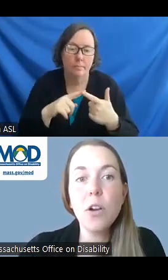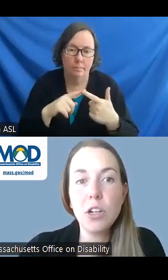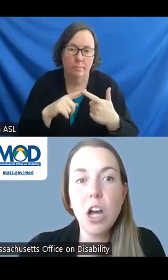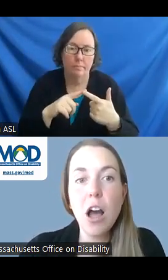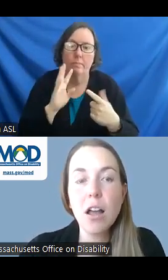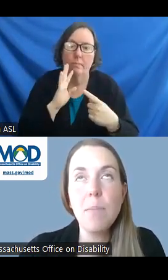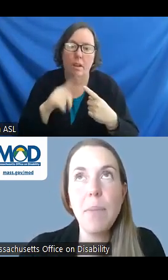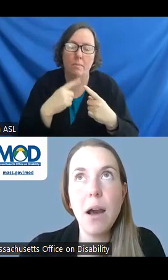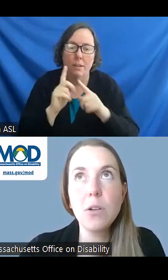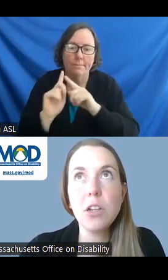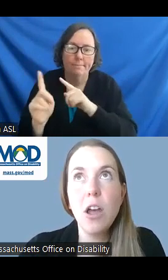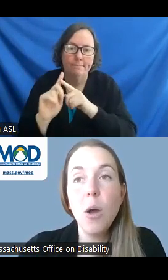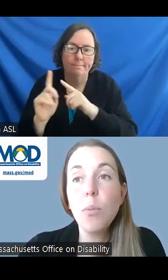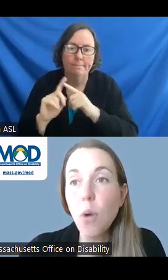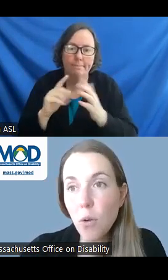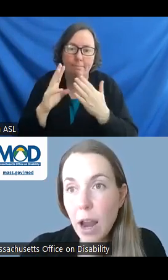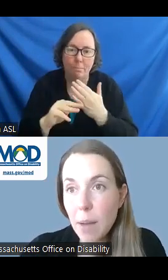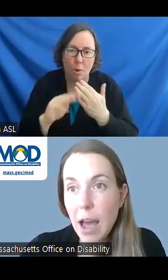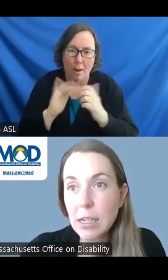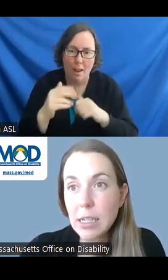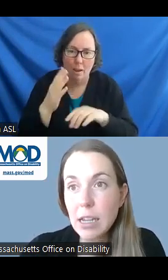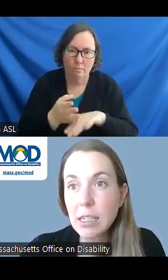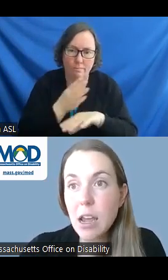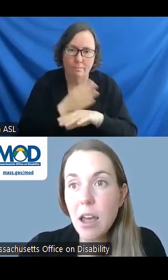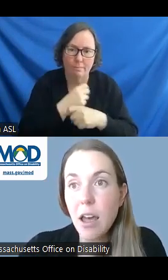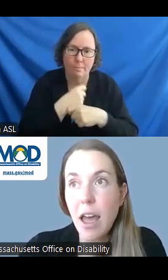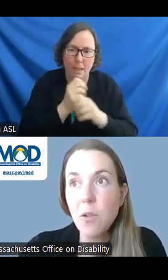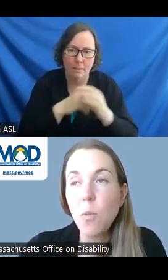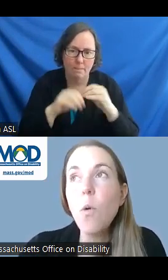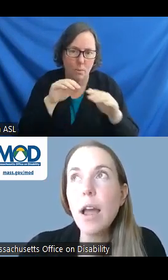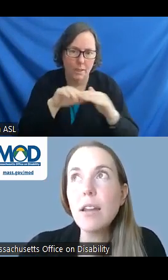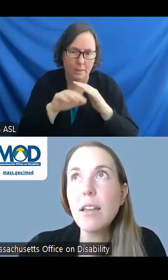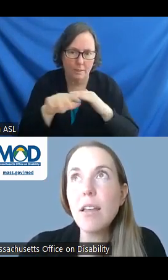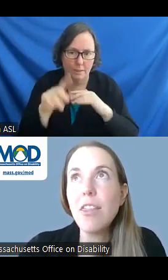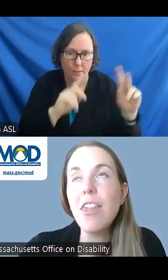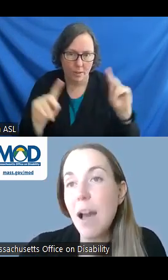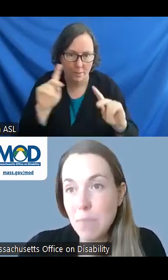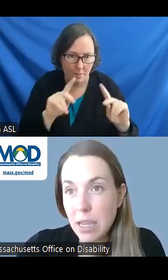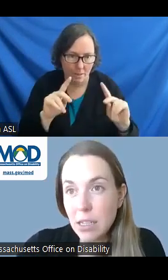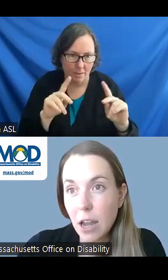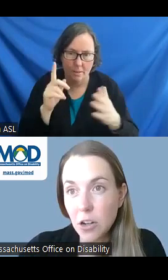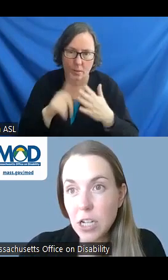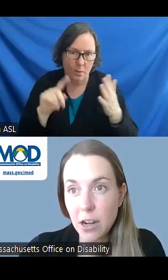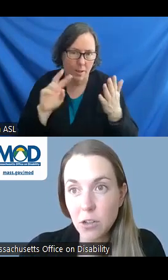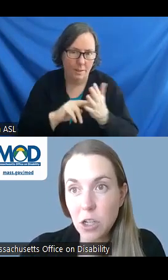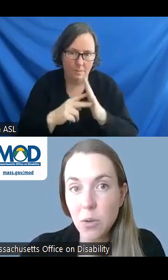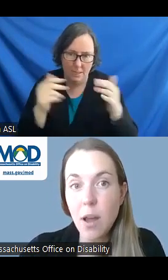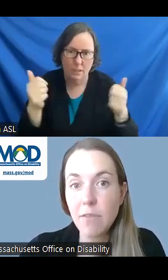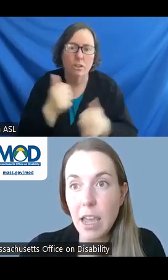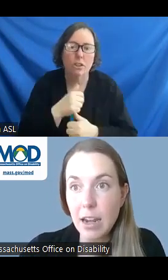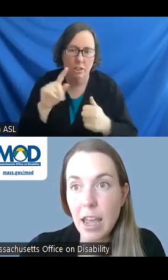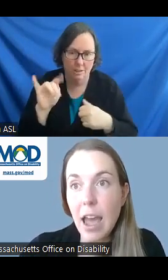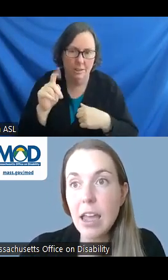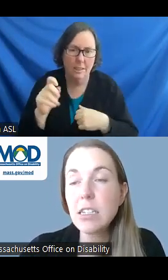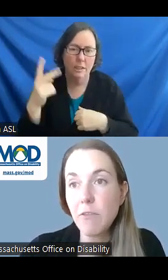Then we're going to talk about program access and what that means under Title II of